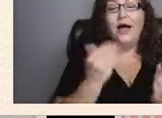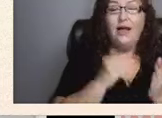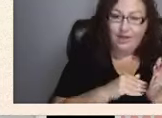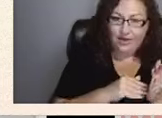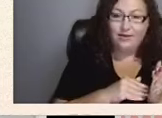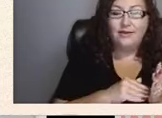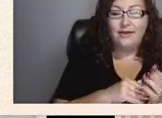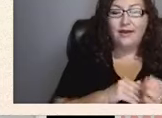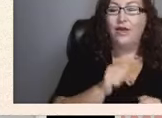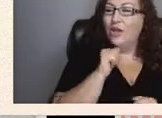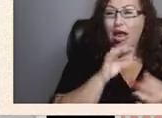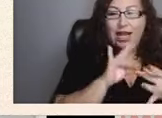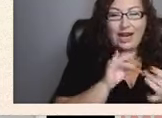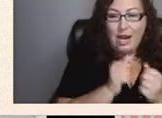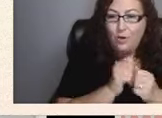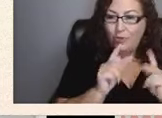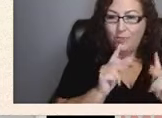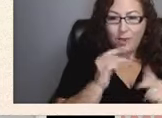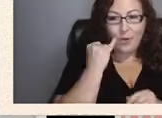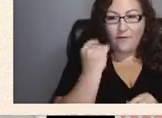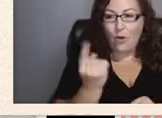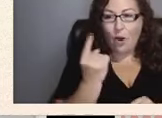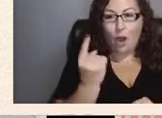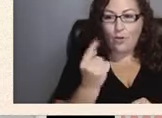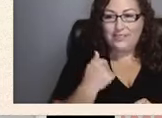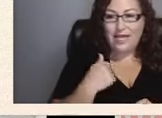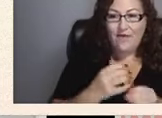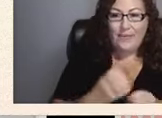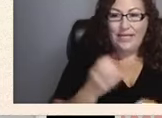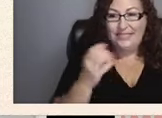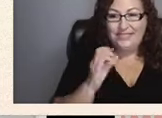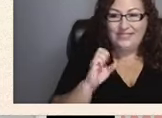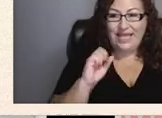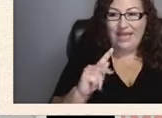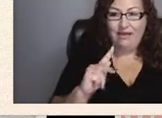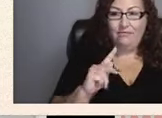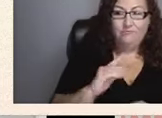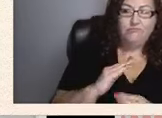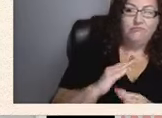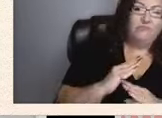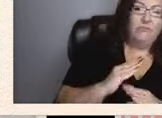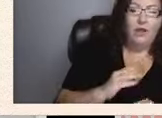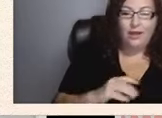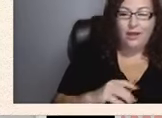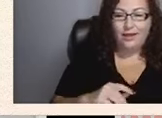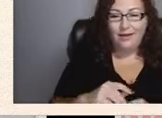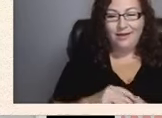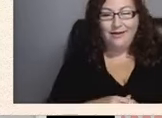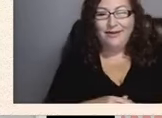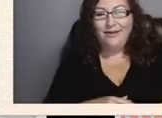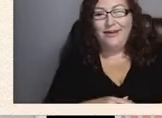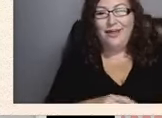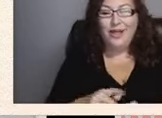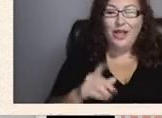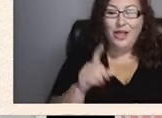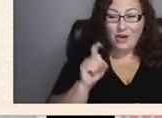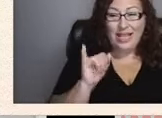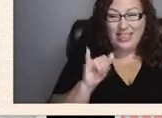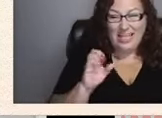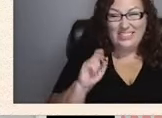not going to connect with people if you're always carrying the big stick. You're just not. You need the big stick, but you might need to leave it in the